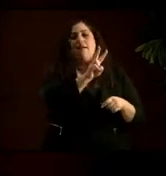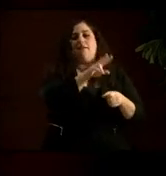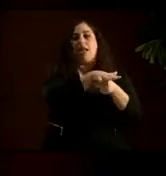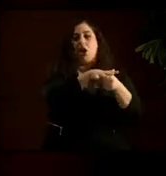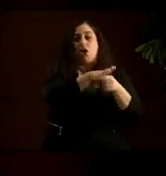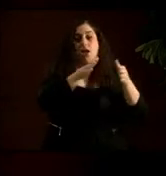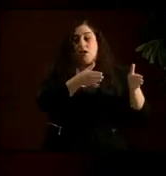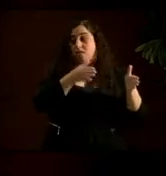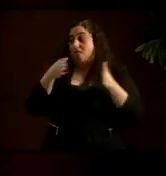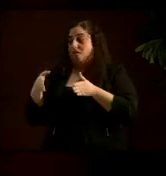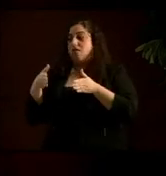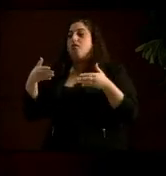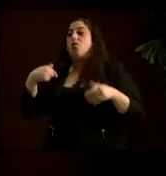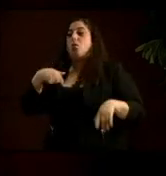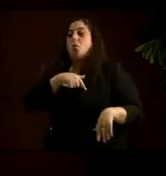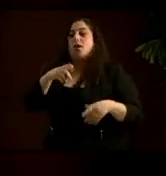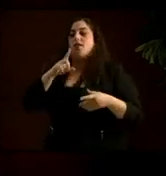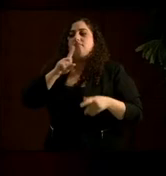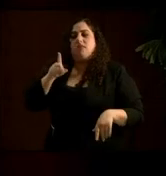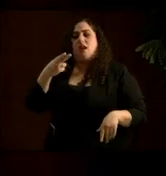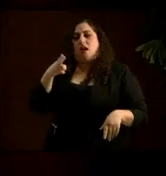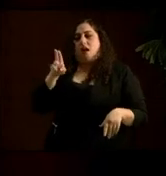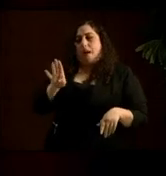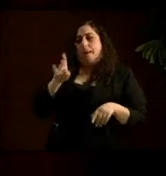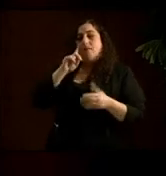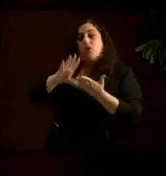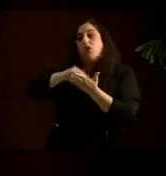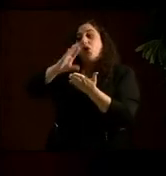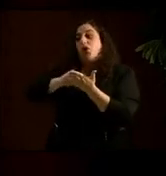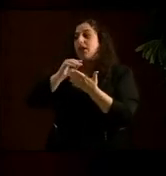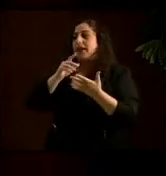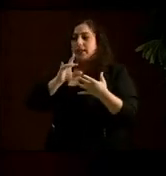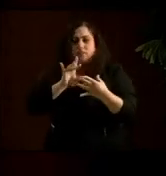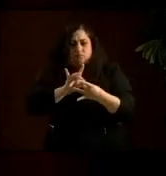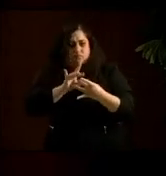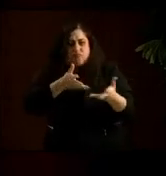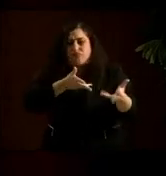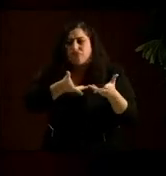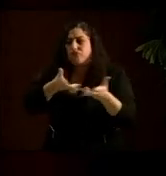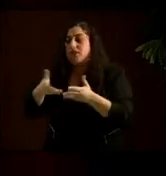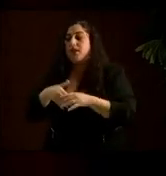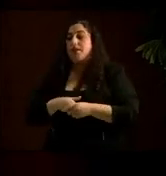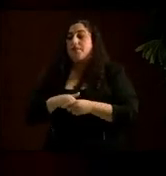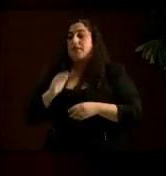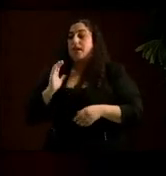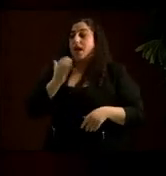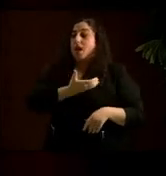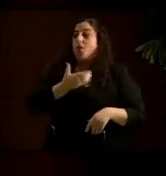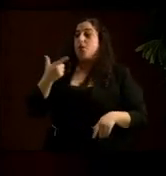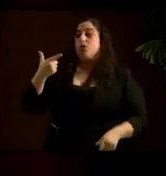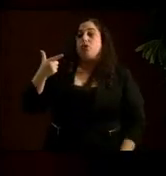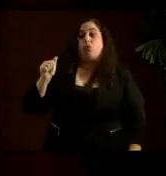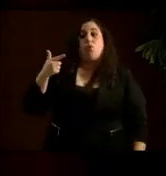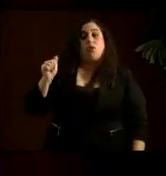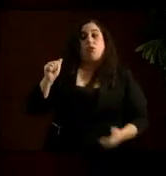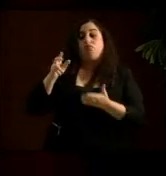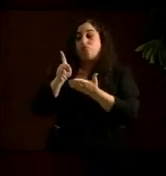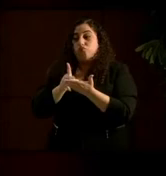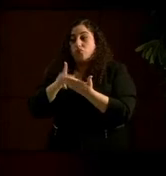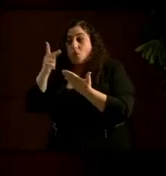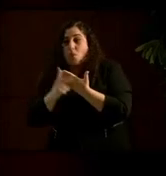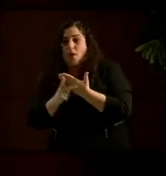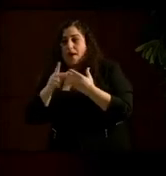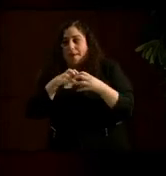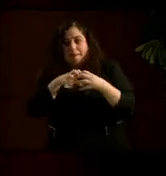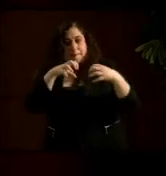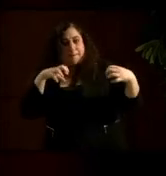engagement. Our regional impact through our Georgian program similarly spans and impacts the entire country and its global border